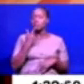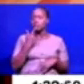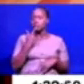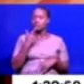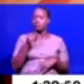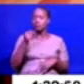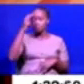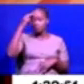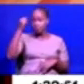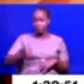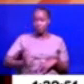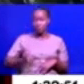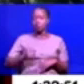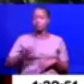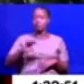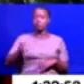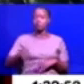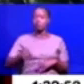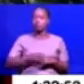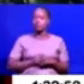and Narok counties.